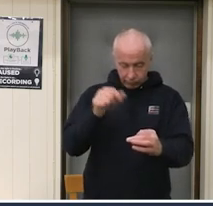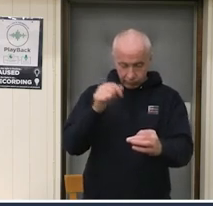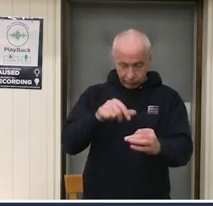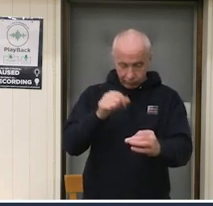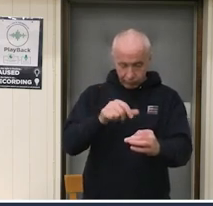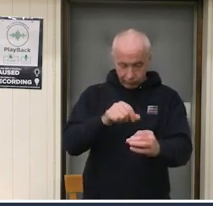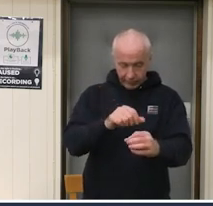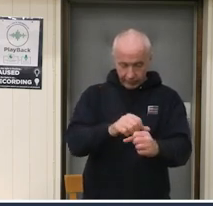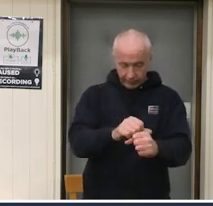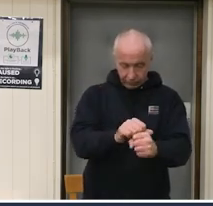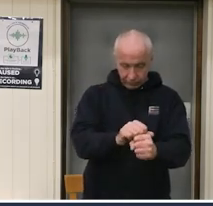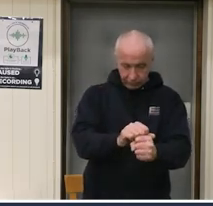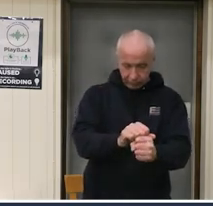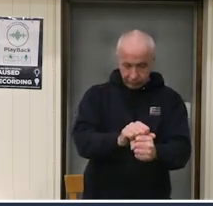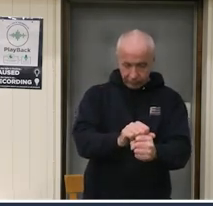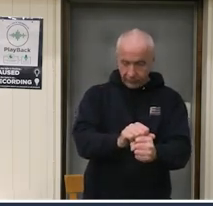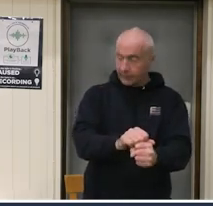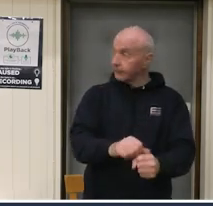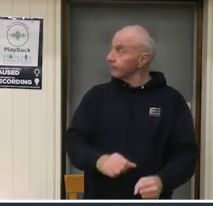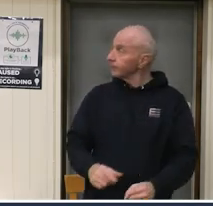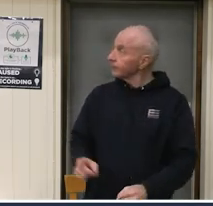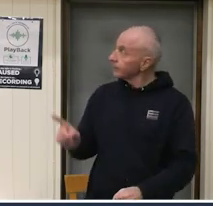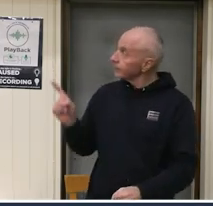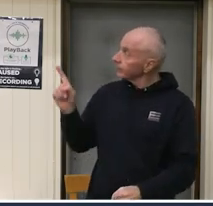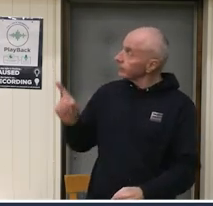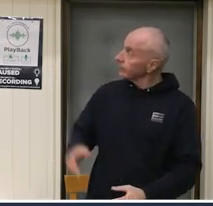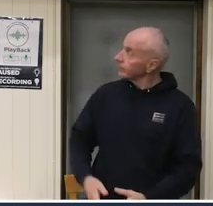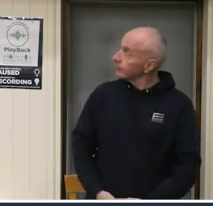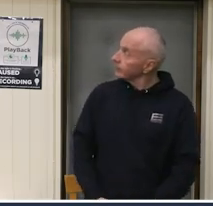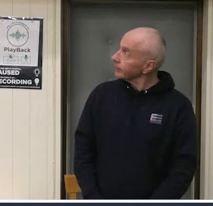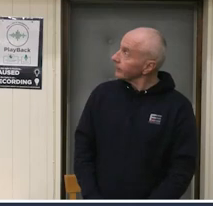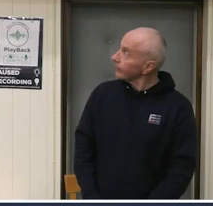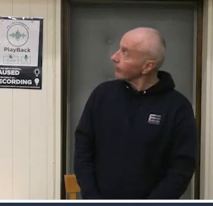capsule. And you can see the size of these things,